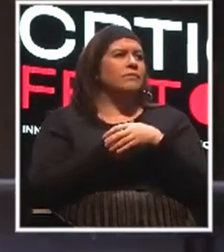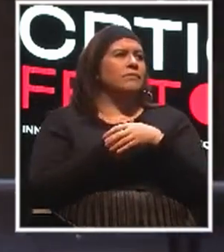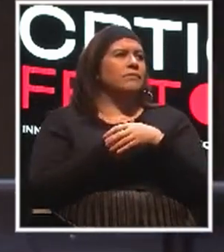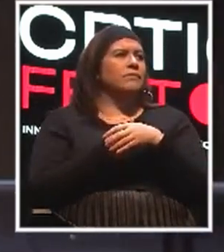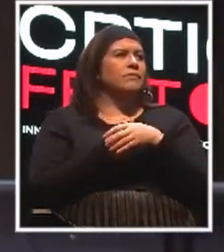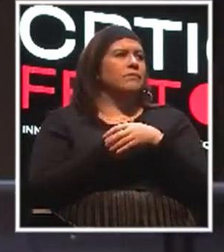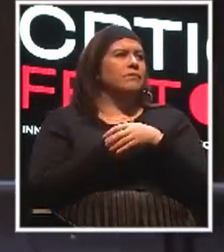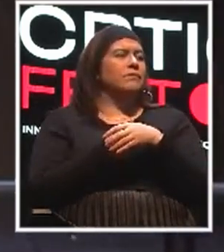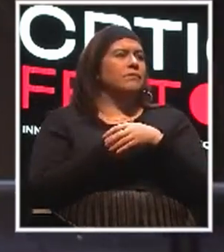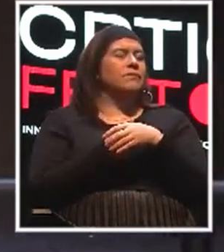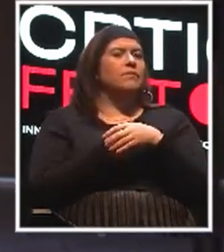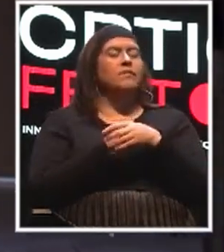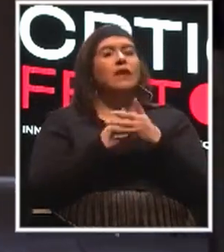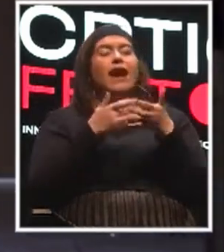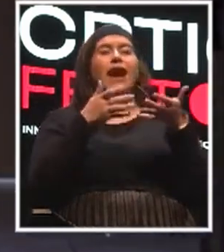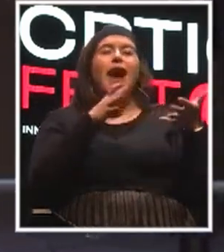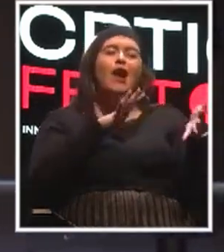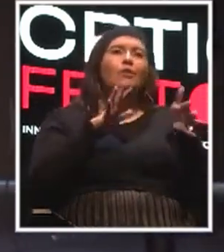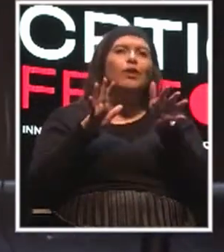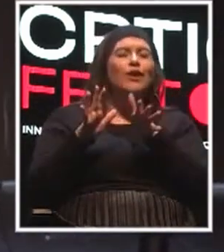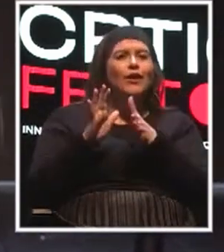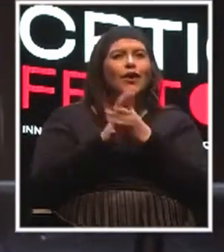I probably would have